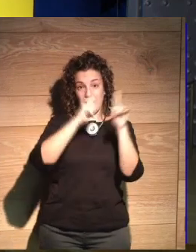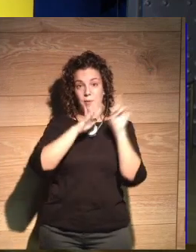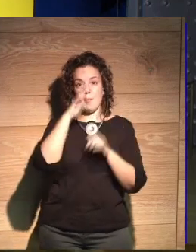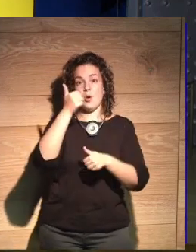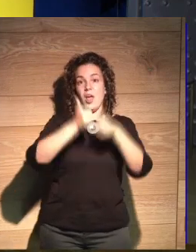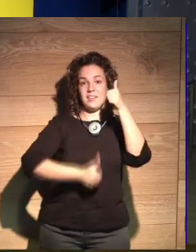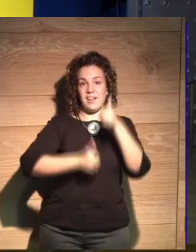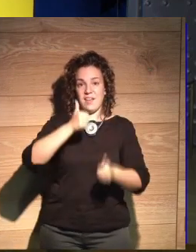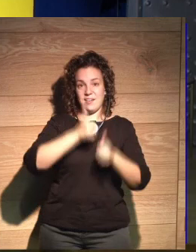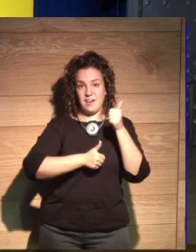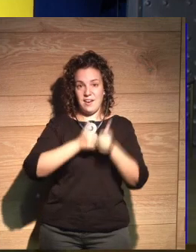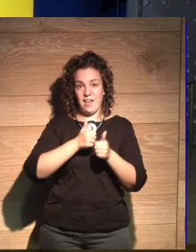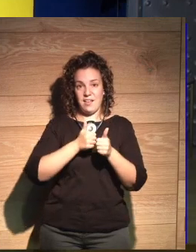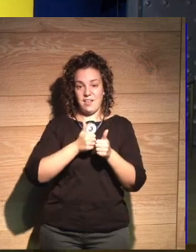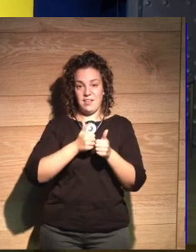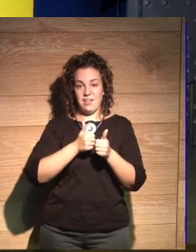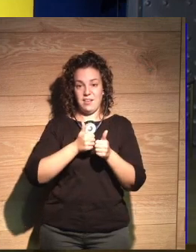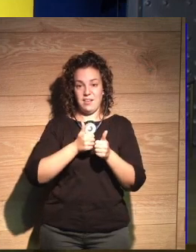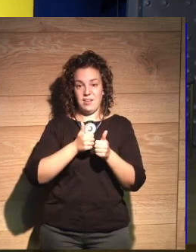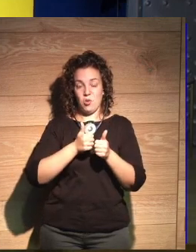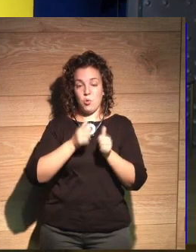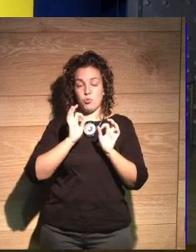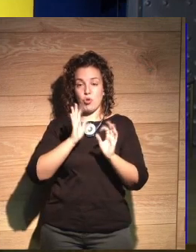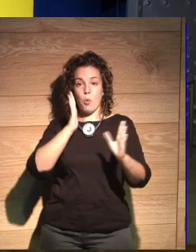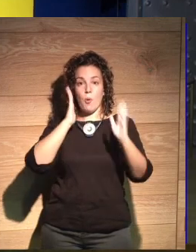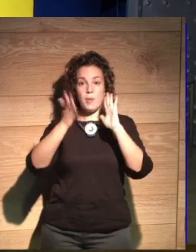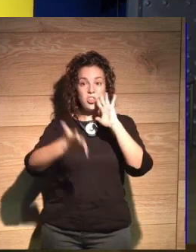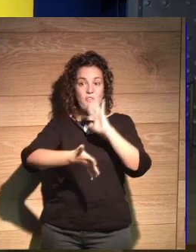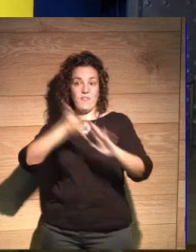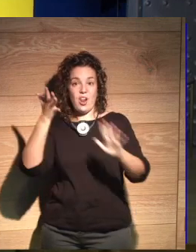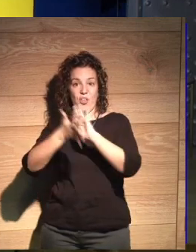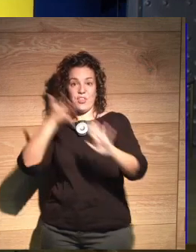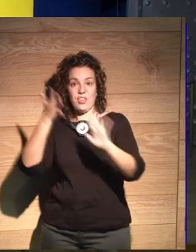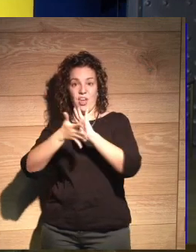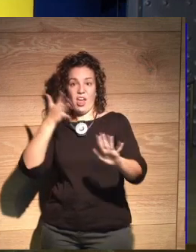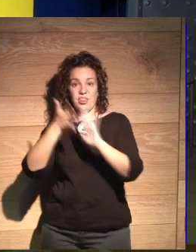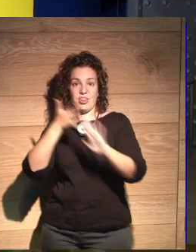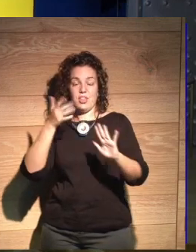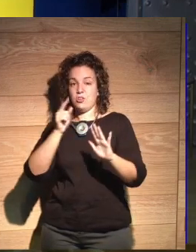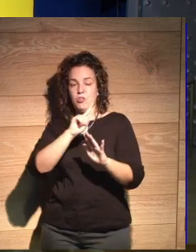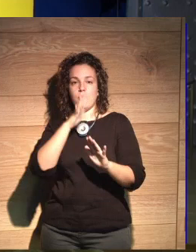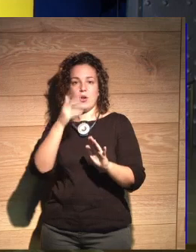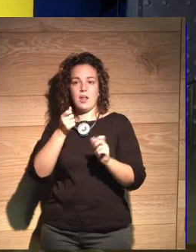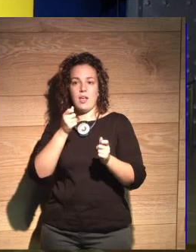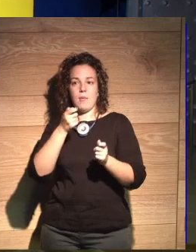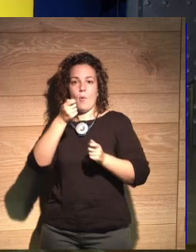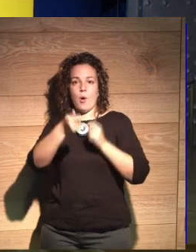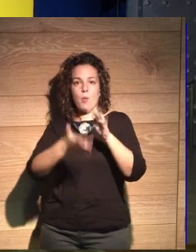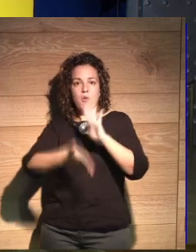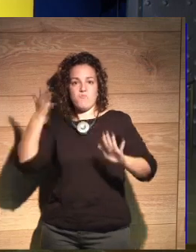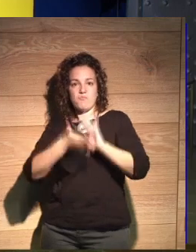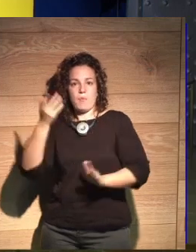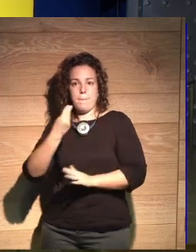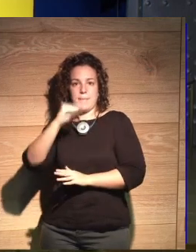and faster. There are more and more people with higher and higher consumption rates. But the horse of hope is also going faster